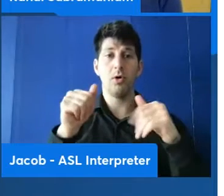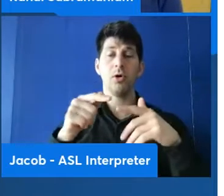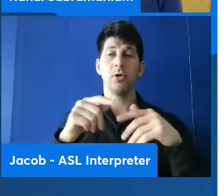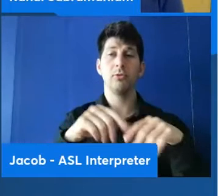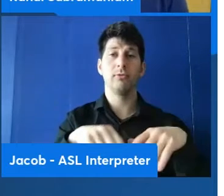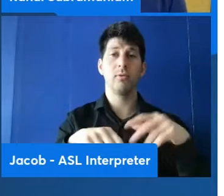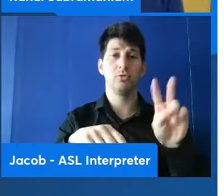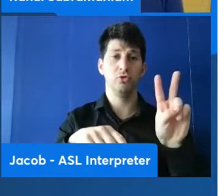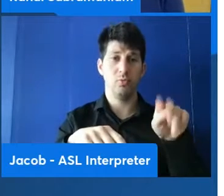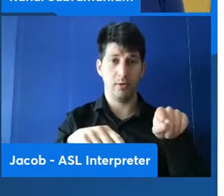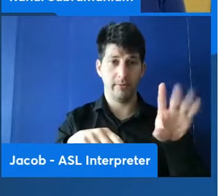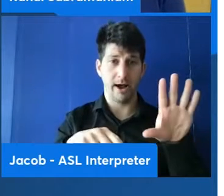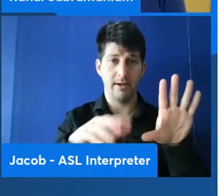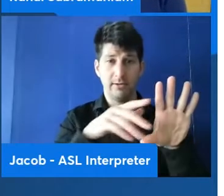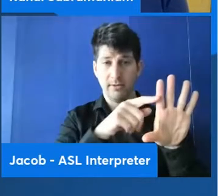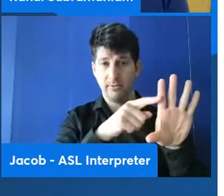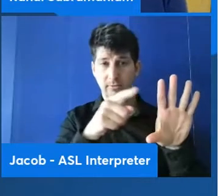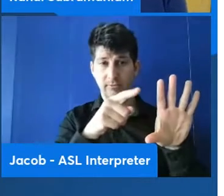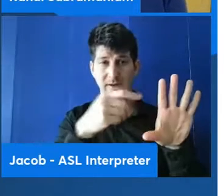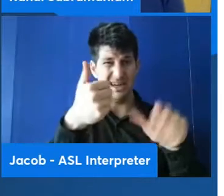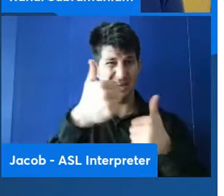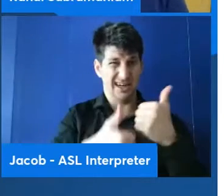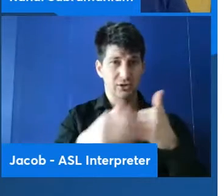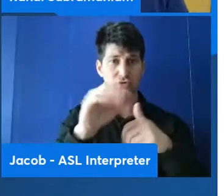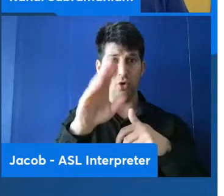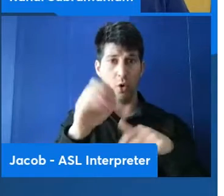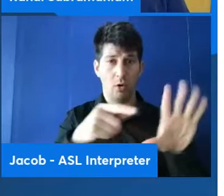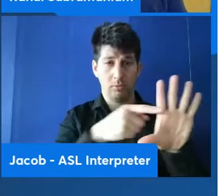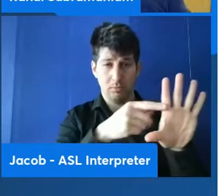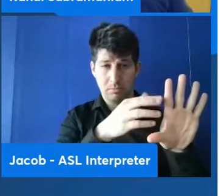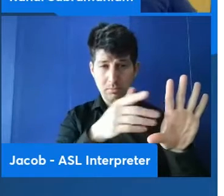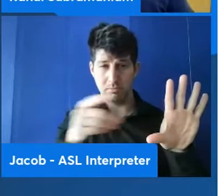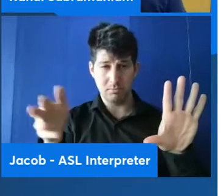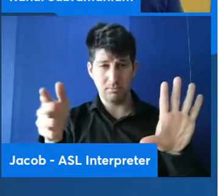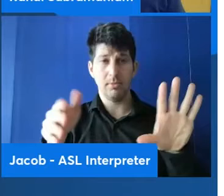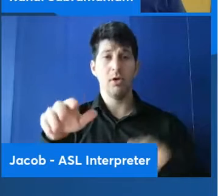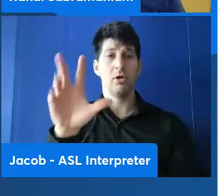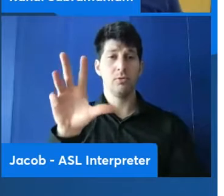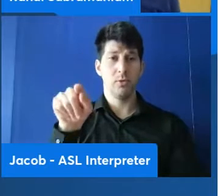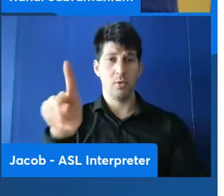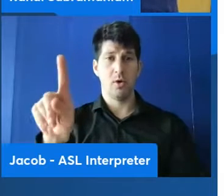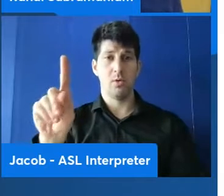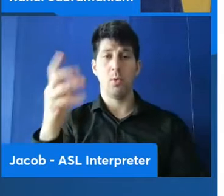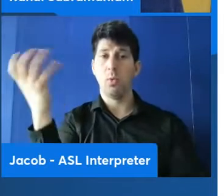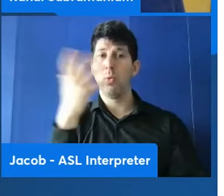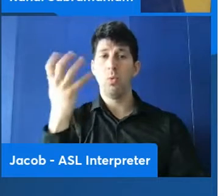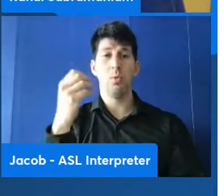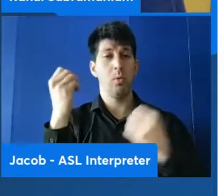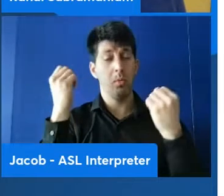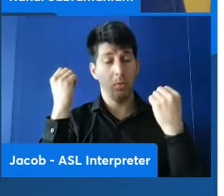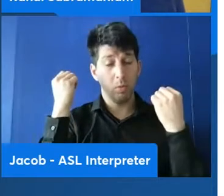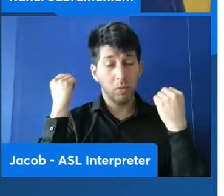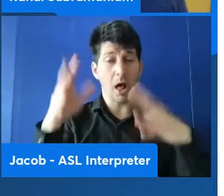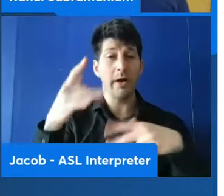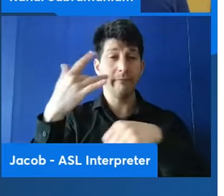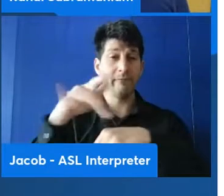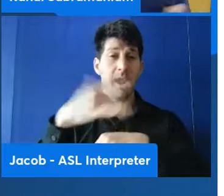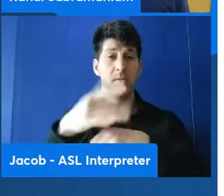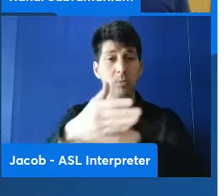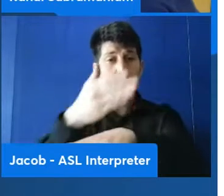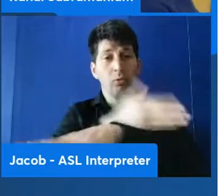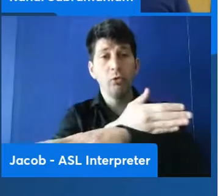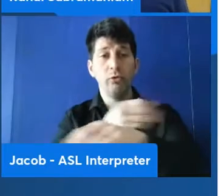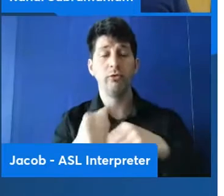2.5 gigahertz per core all the way up to 3.1. So there's just so much headroom for performance improvement.